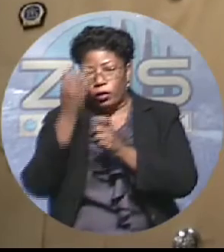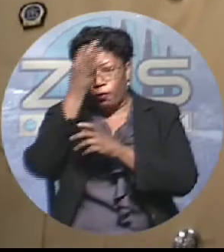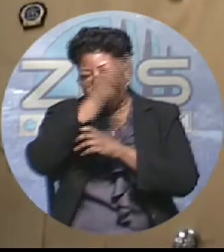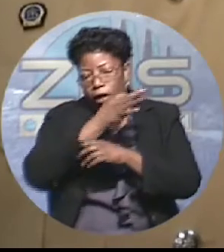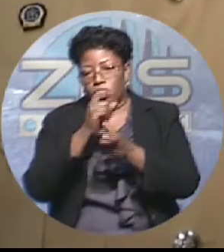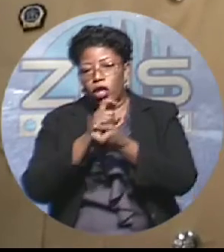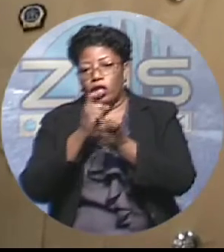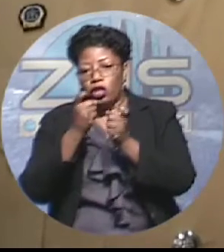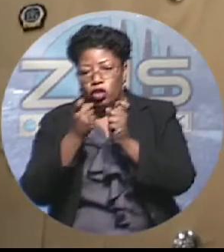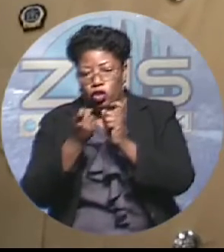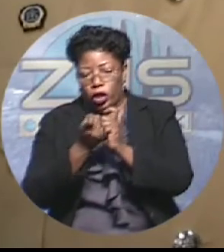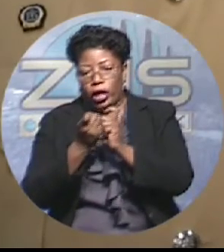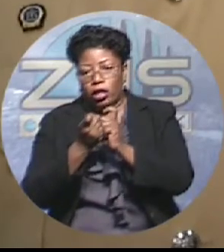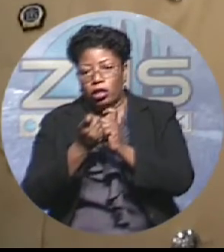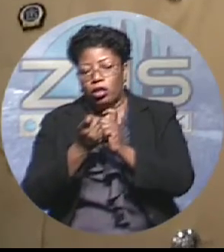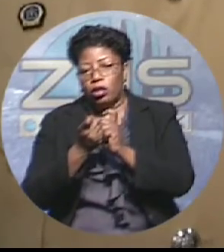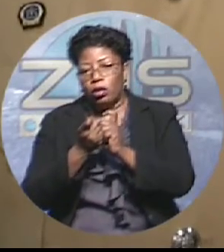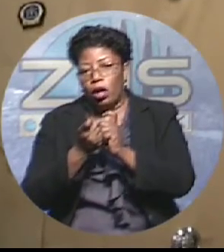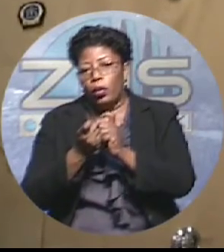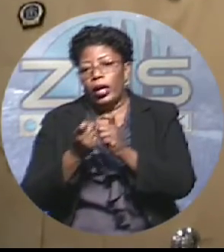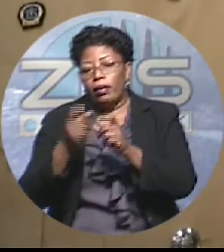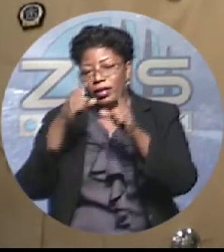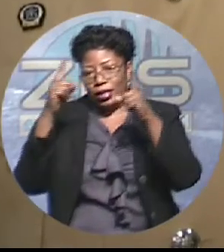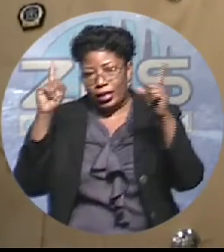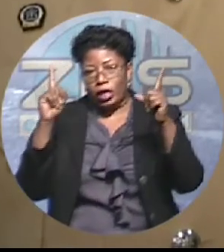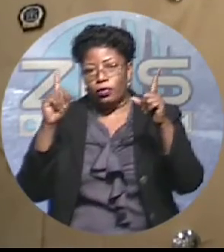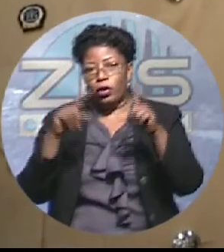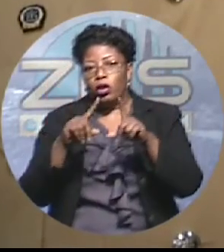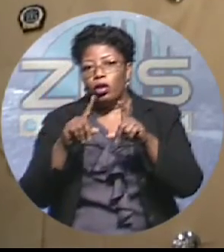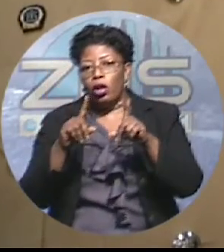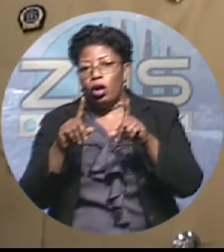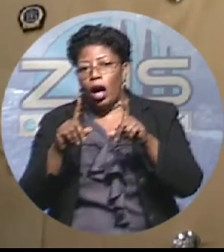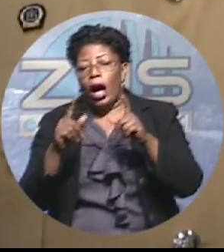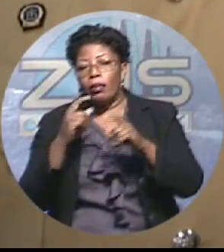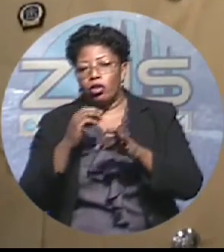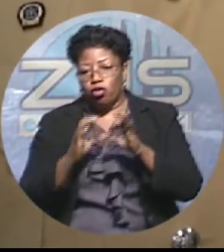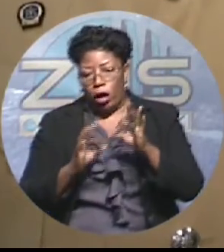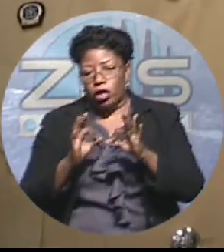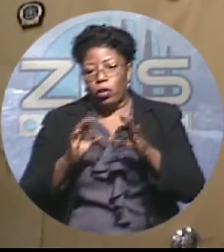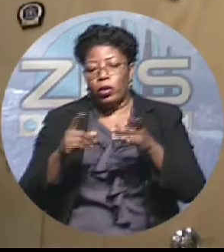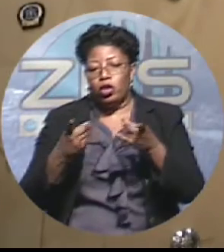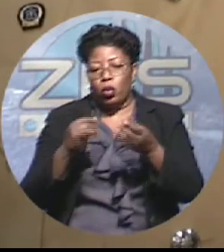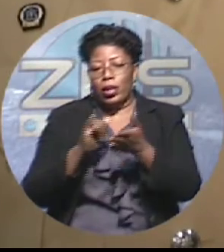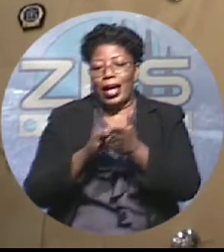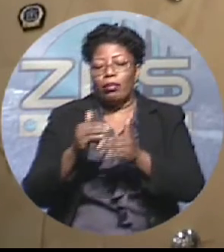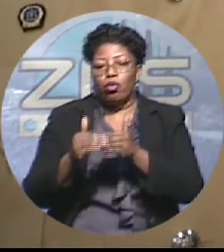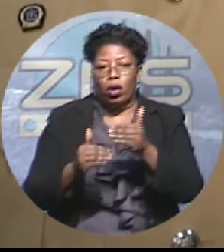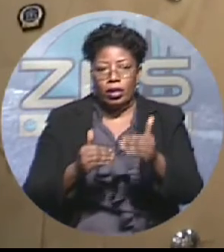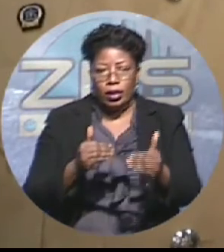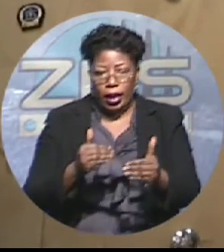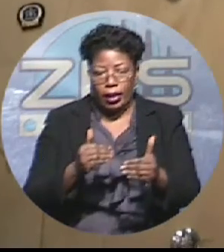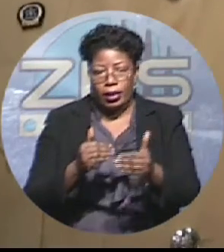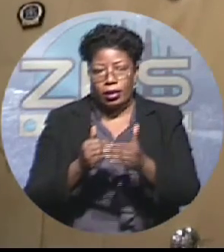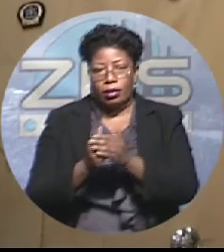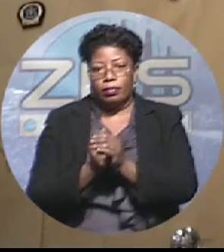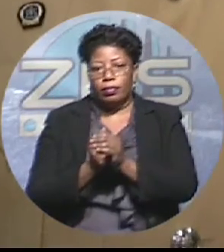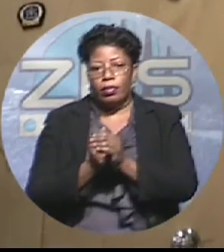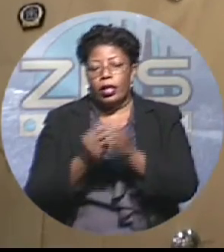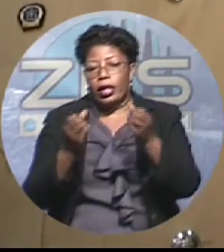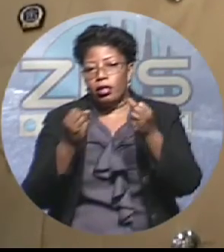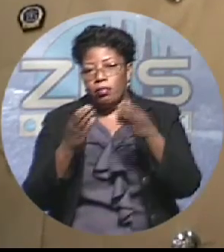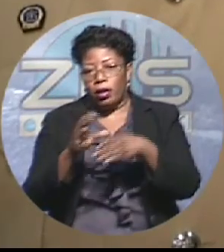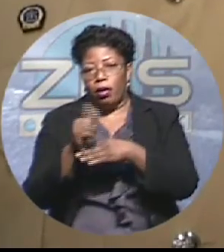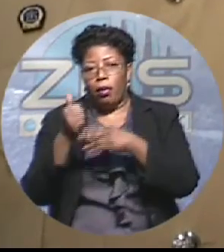evidence. Very, very successful trials as a result of using those processes. That's available to the public. Beyond that, there are many persons